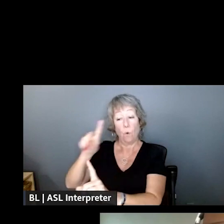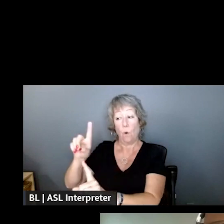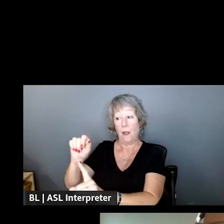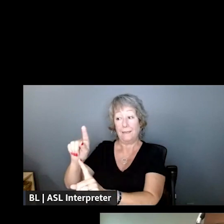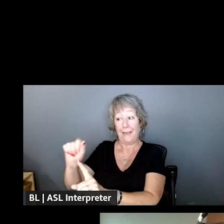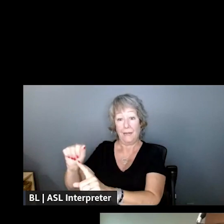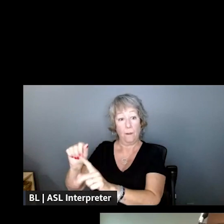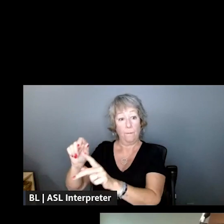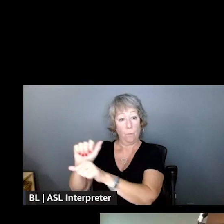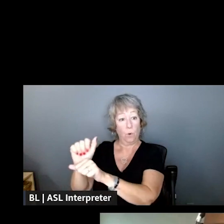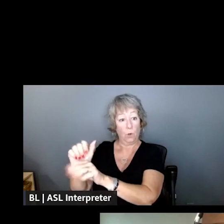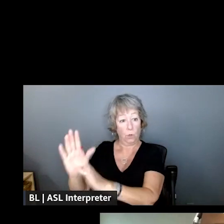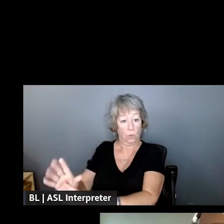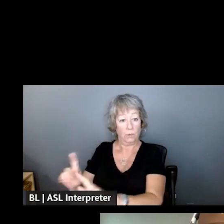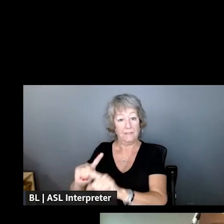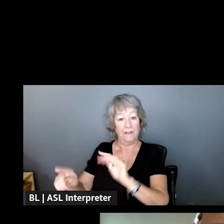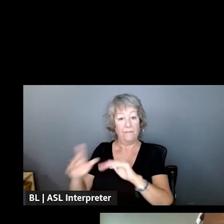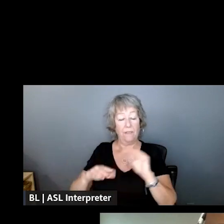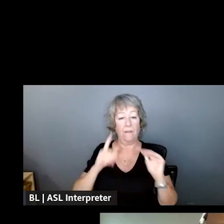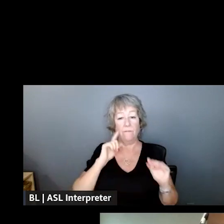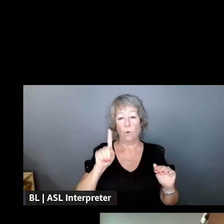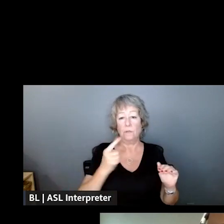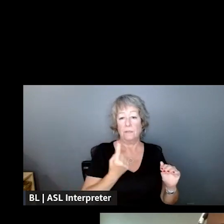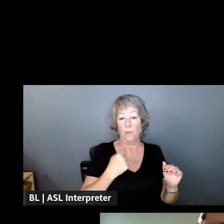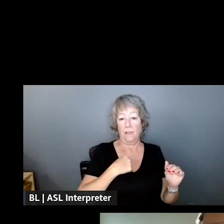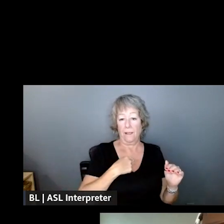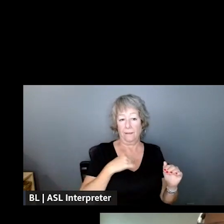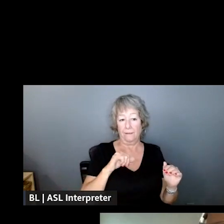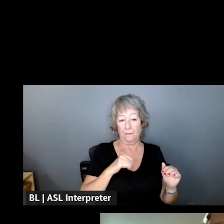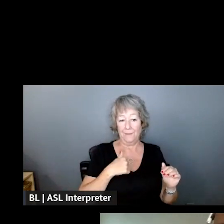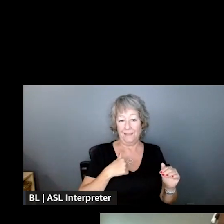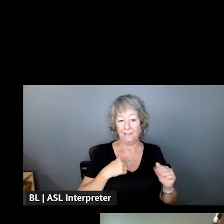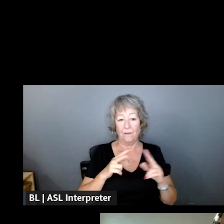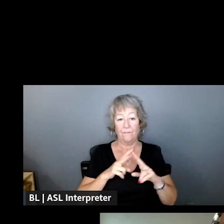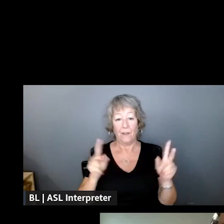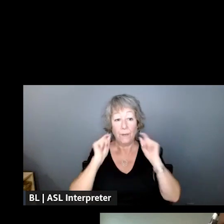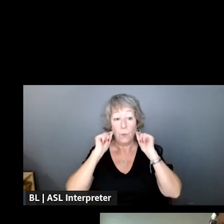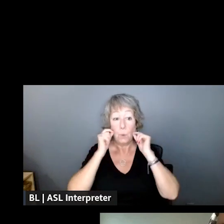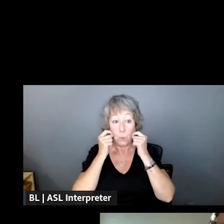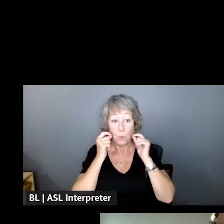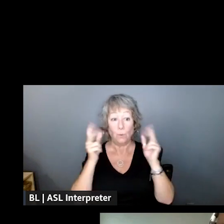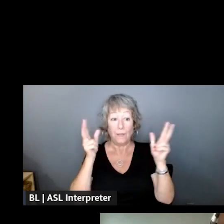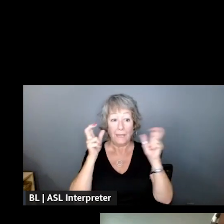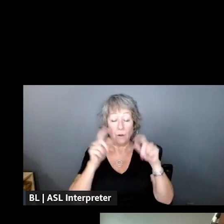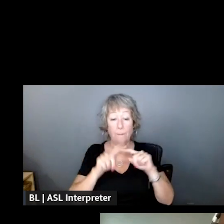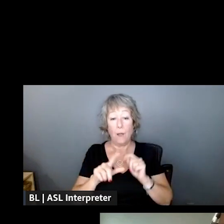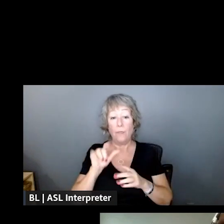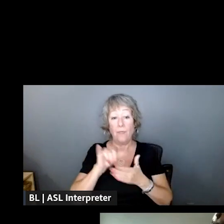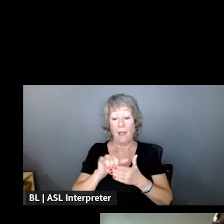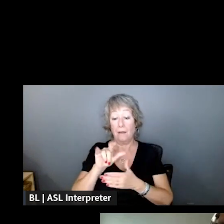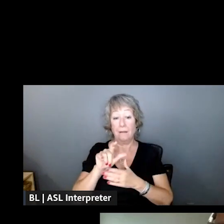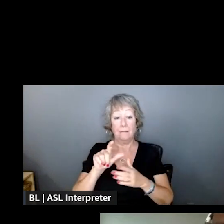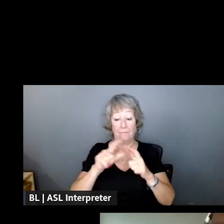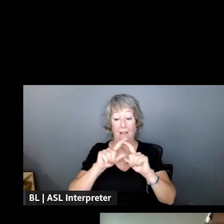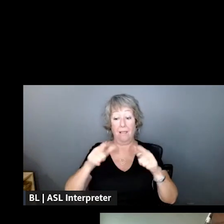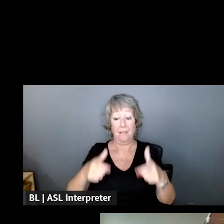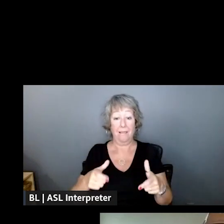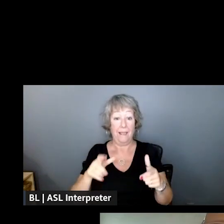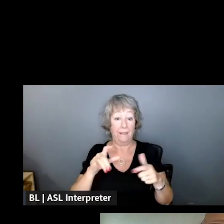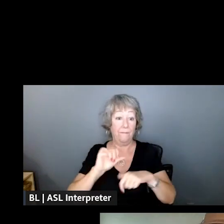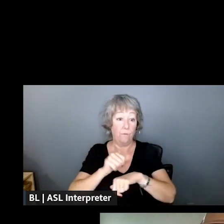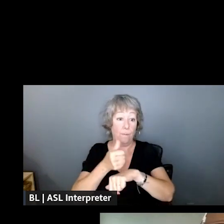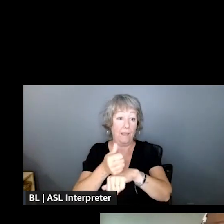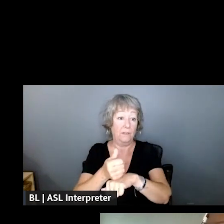than the tools built for somebody like me. So very cool to hear that, Lake Formation, I'm sure y'all